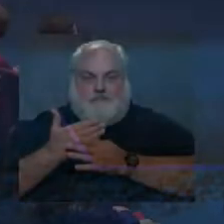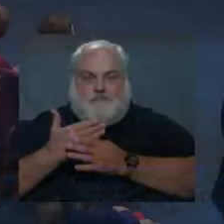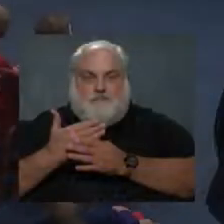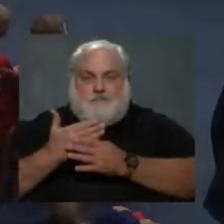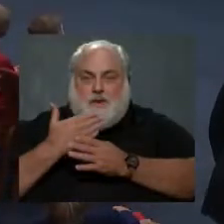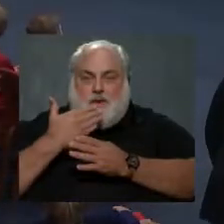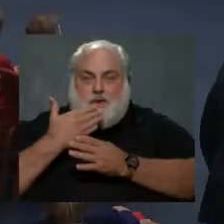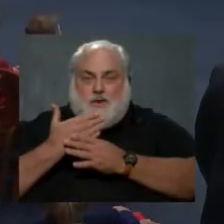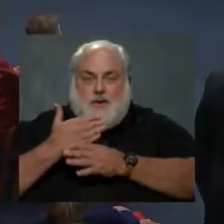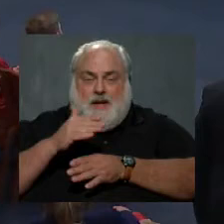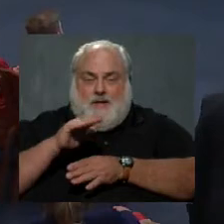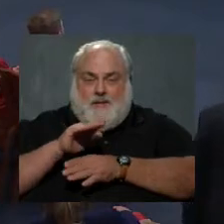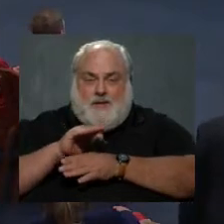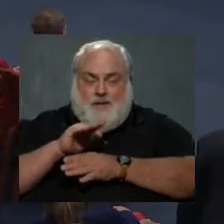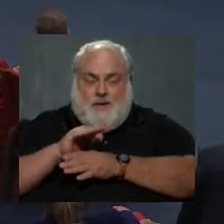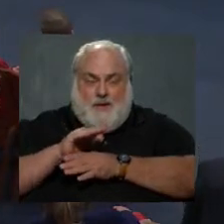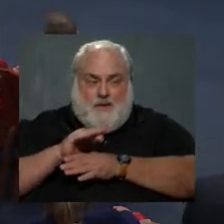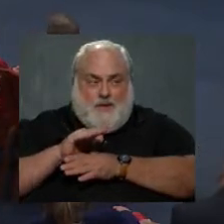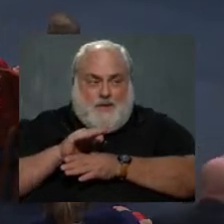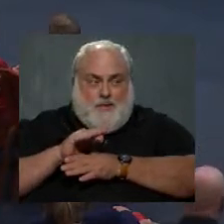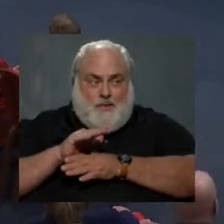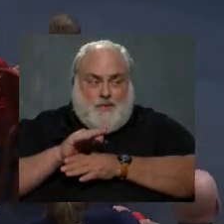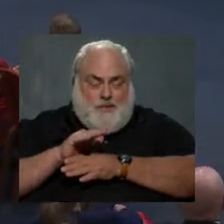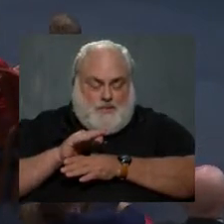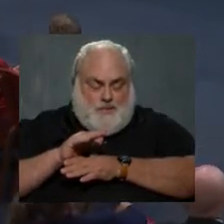are at the appointed time.